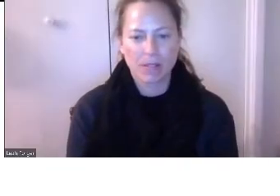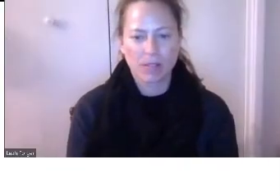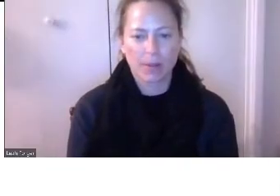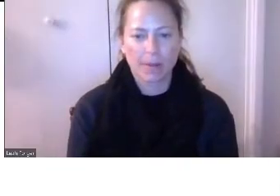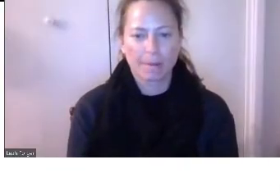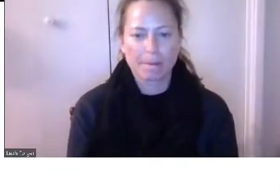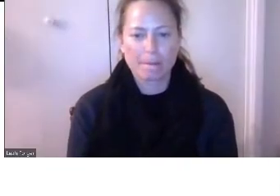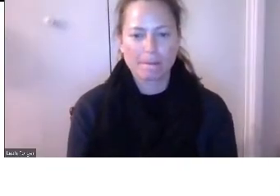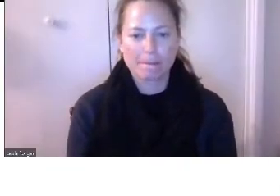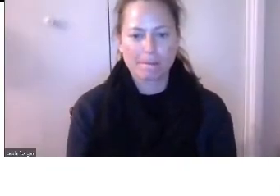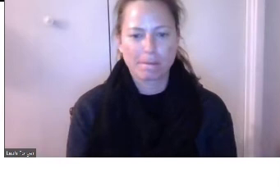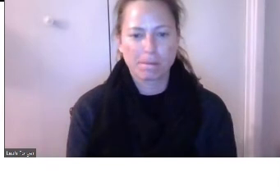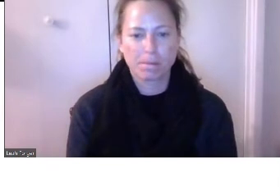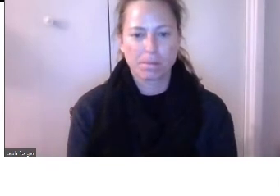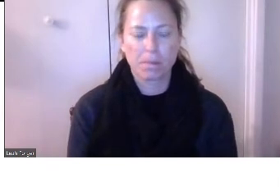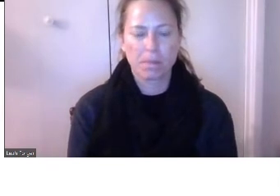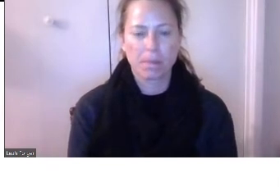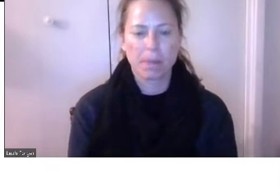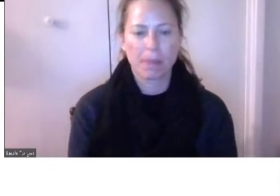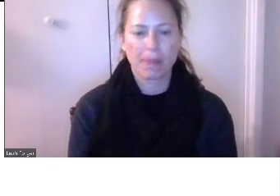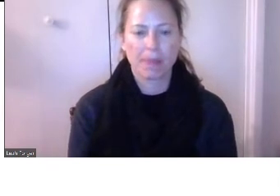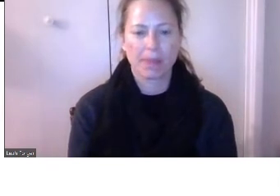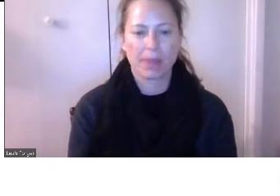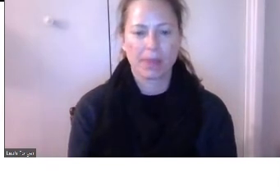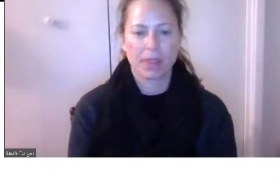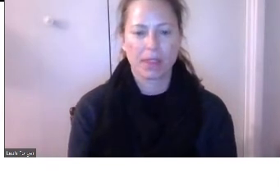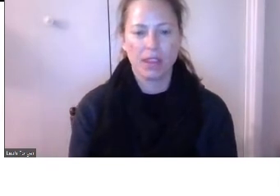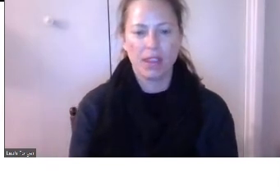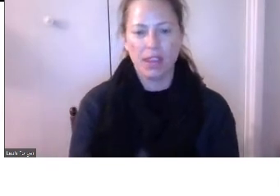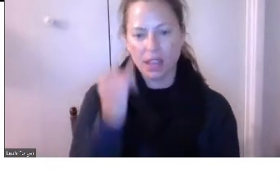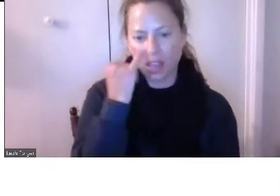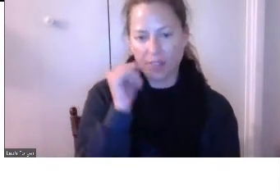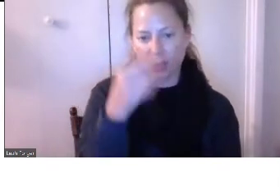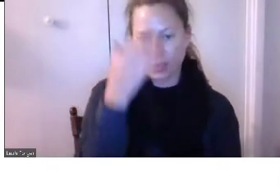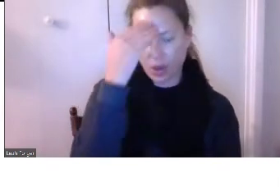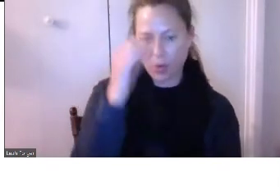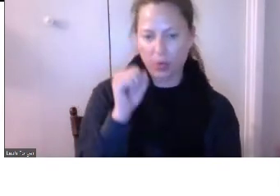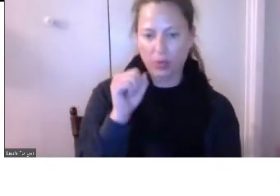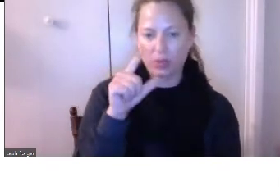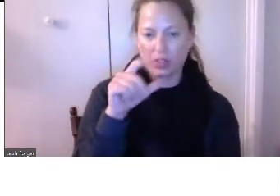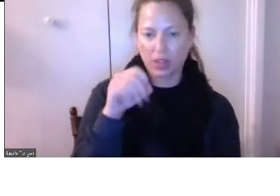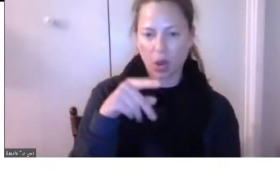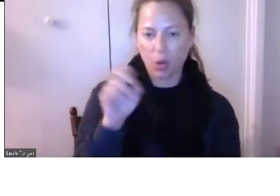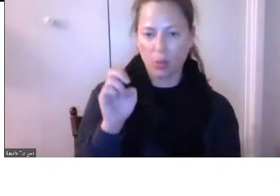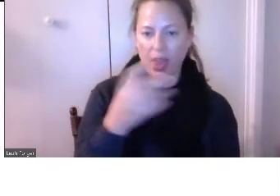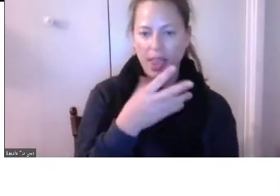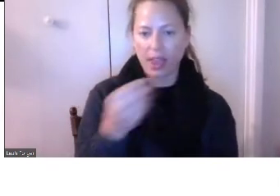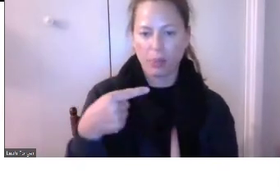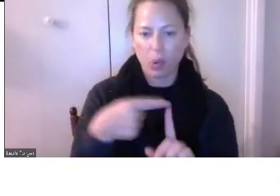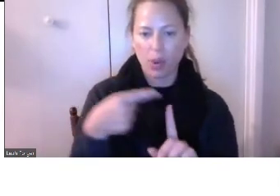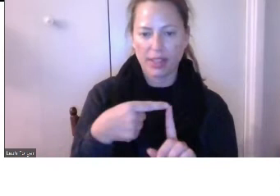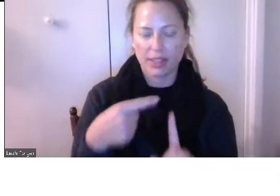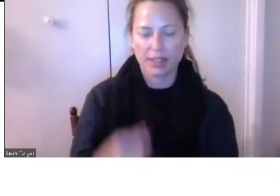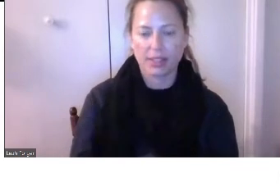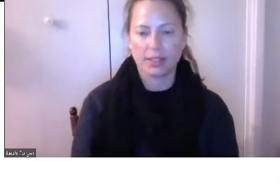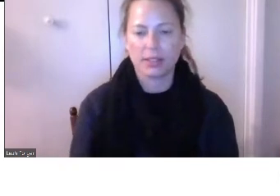Okay, so what are we going to be doing? Well, if you know the slope and a point,